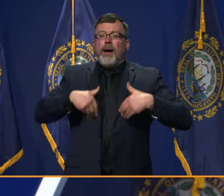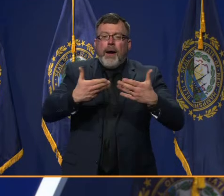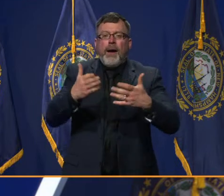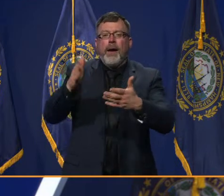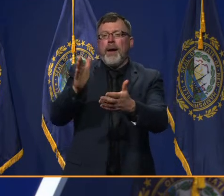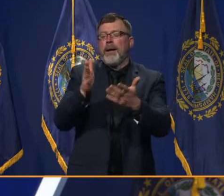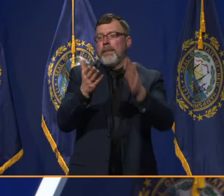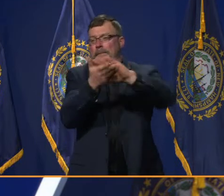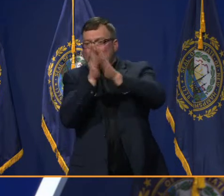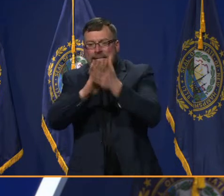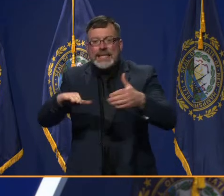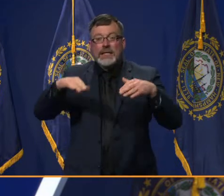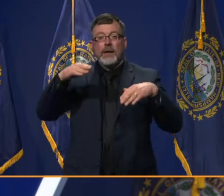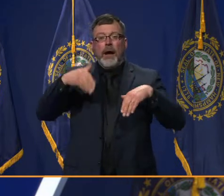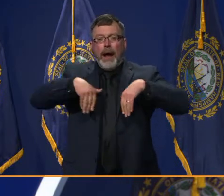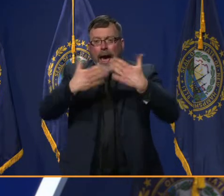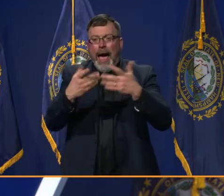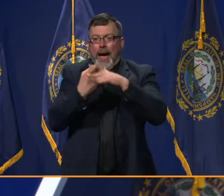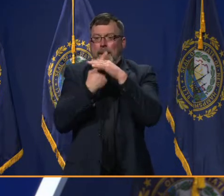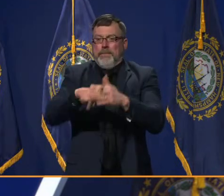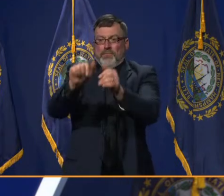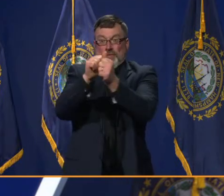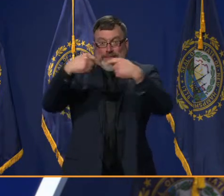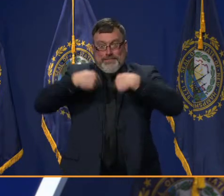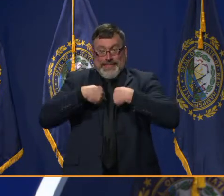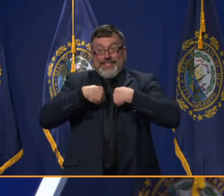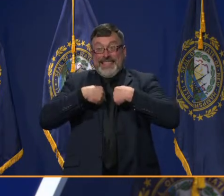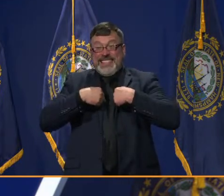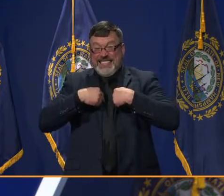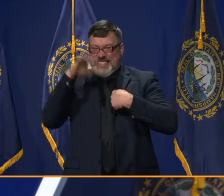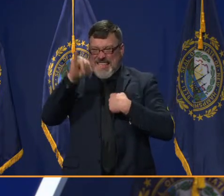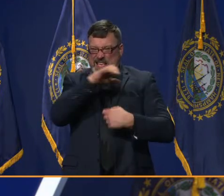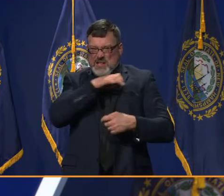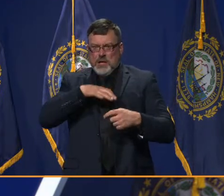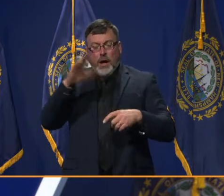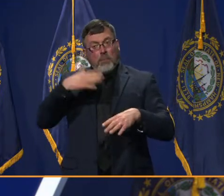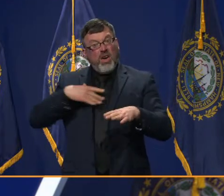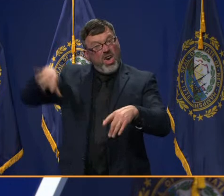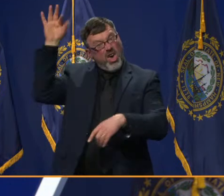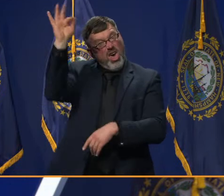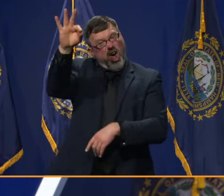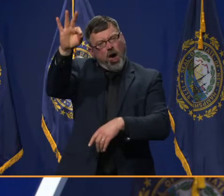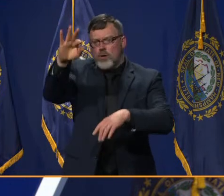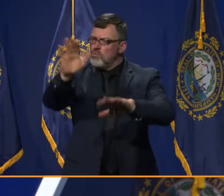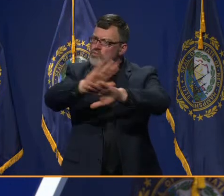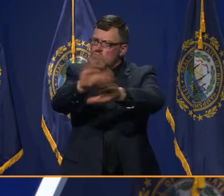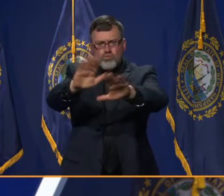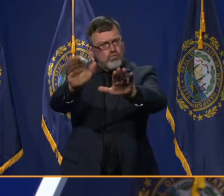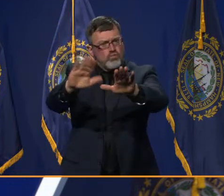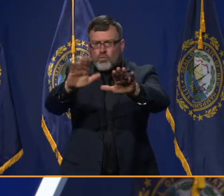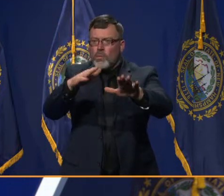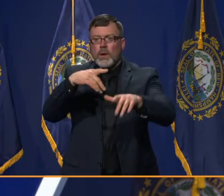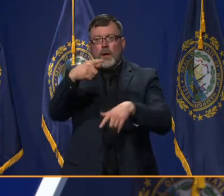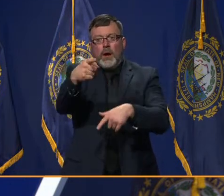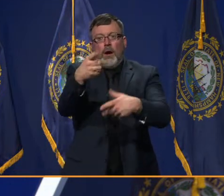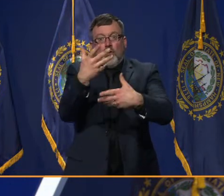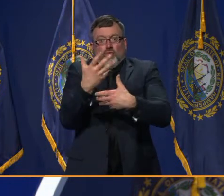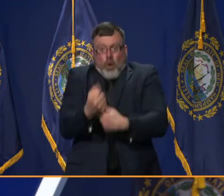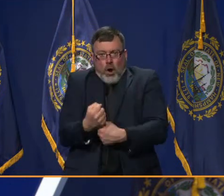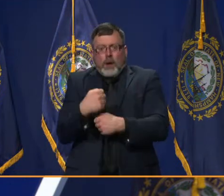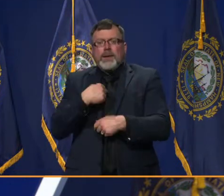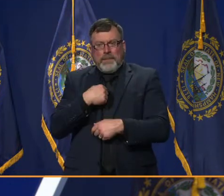me. Listen, I'm not trying to preach to anyone. Trust me, I am also a work in progress, to say the